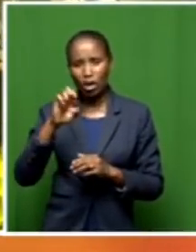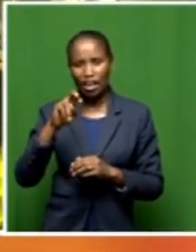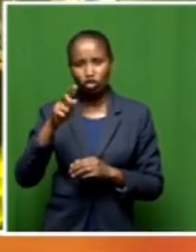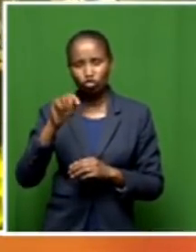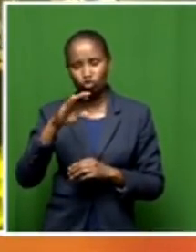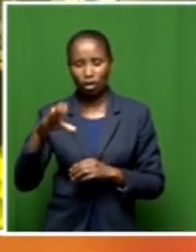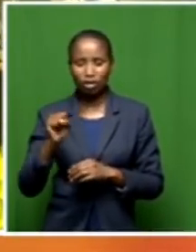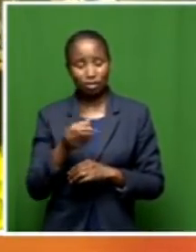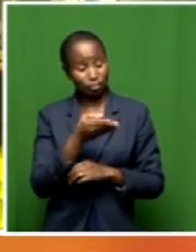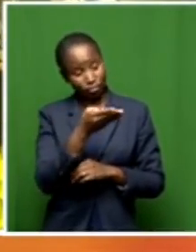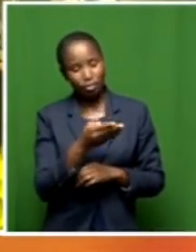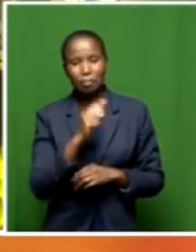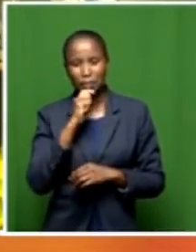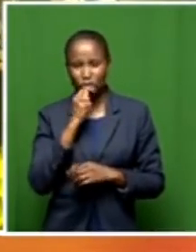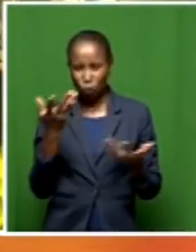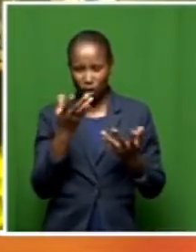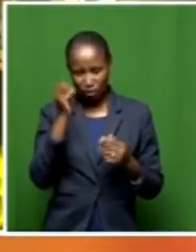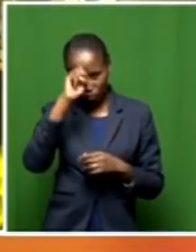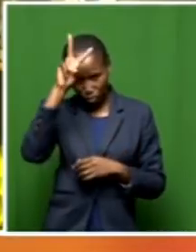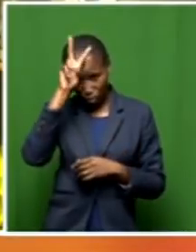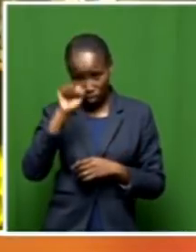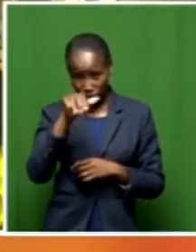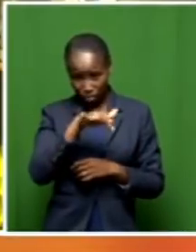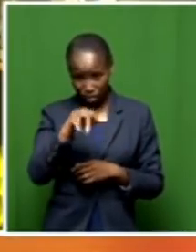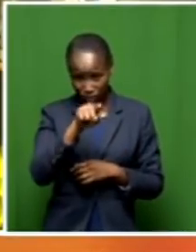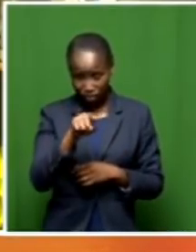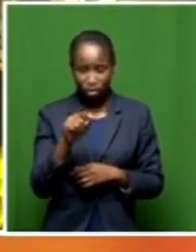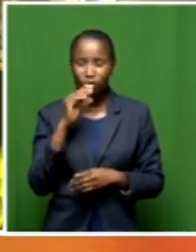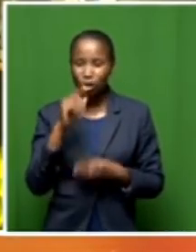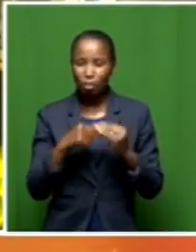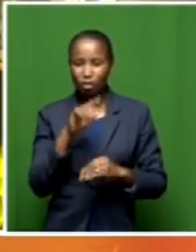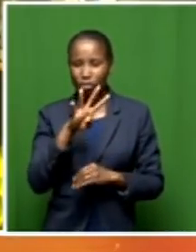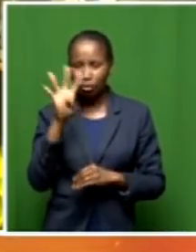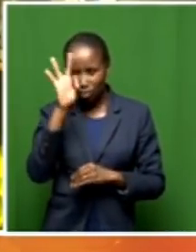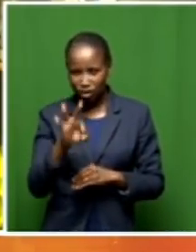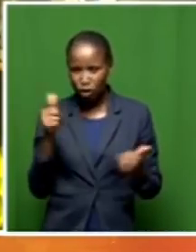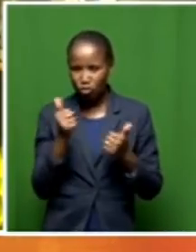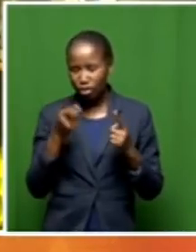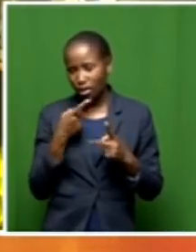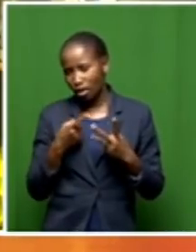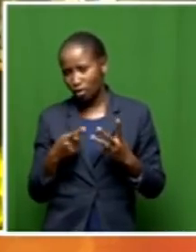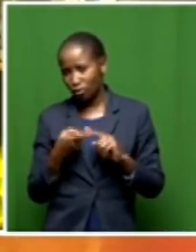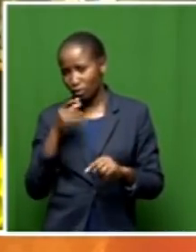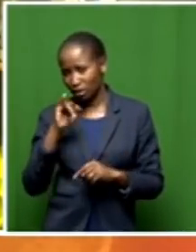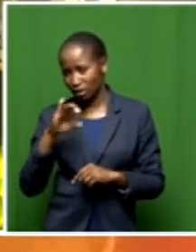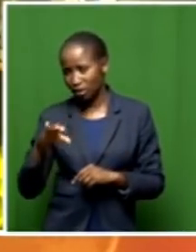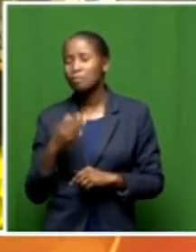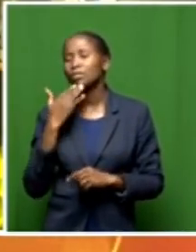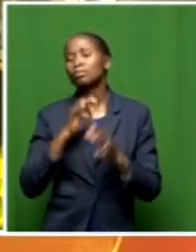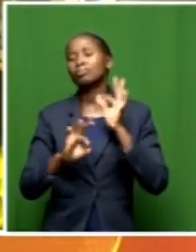we're talking to about 44% of the vote already counted according to the IEC. Talk to us. How are things looking on your side?